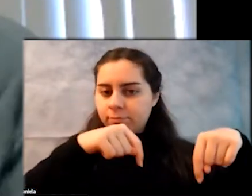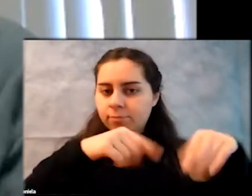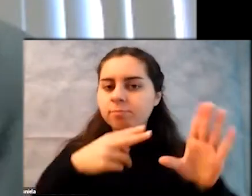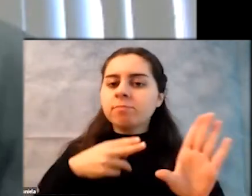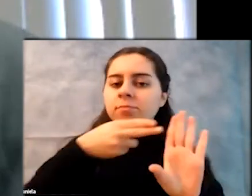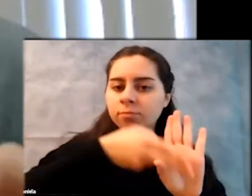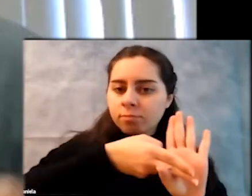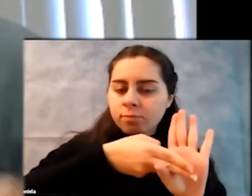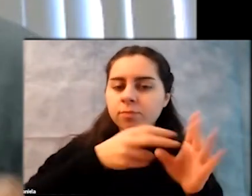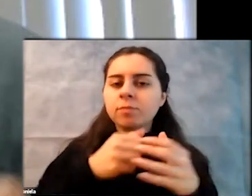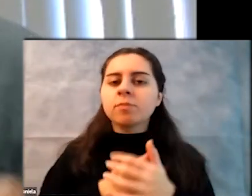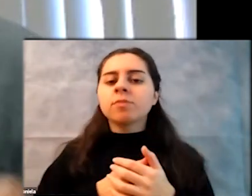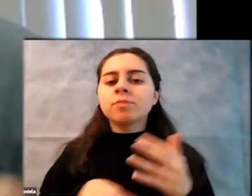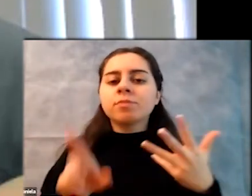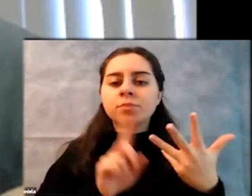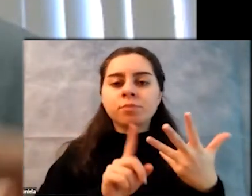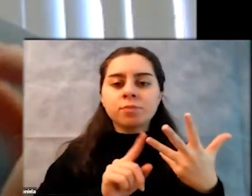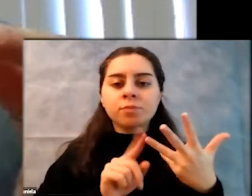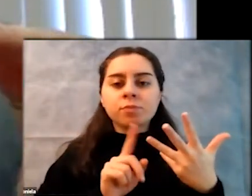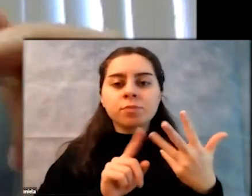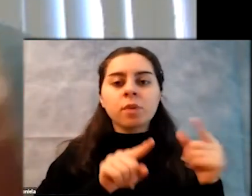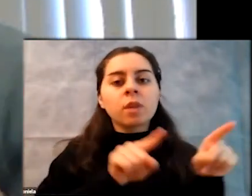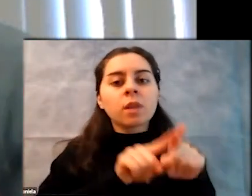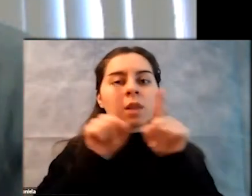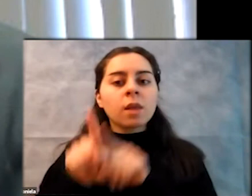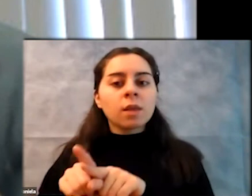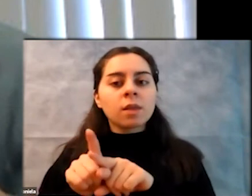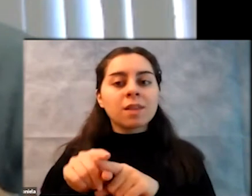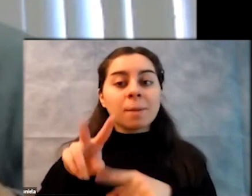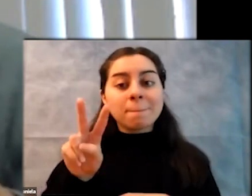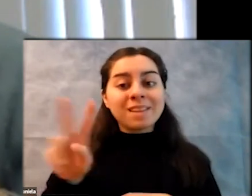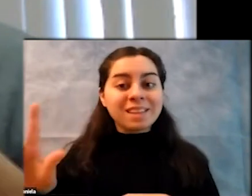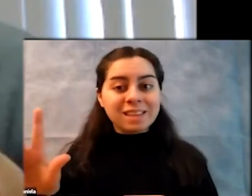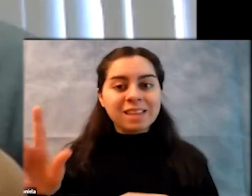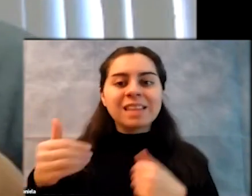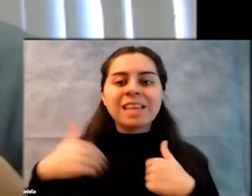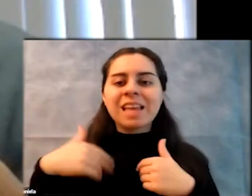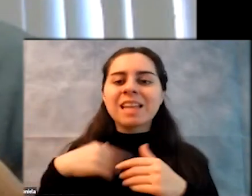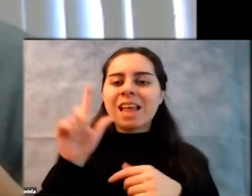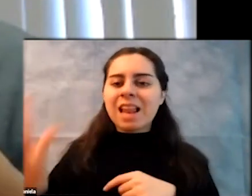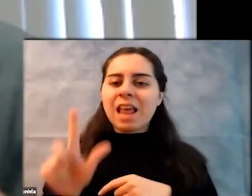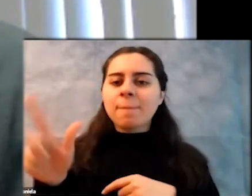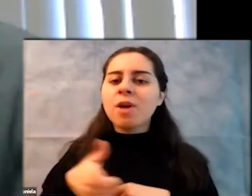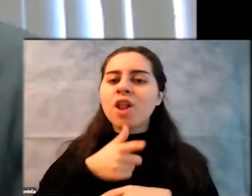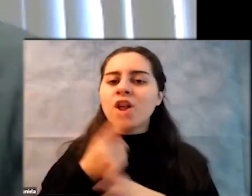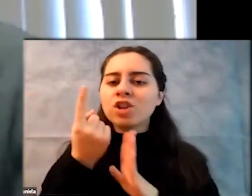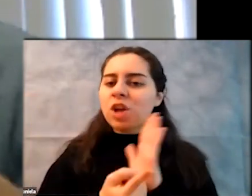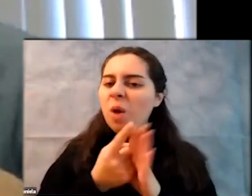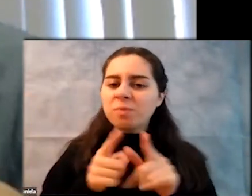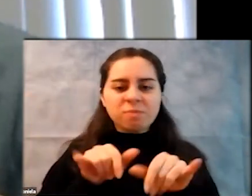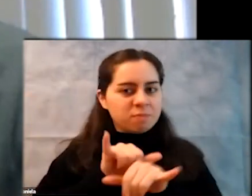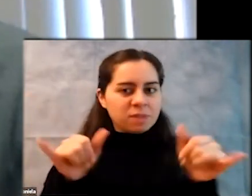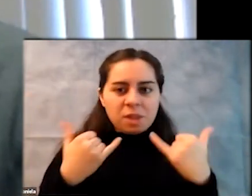chat. And then we also have on the 23rd, the library lunch hour that Aníbal just spoke about, the Reader's